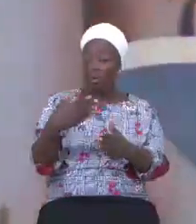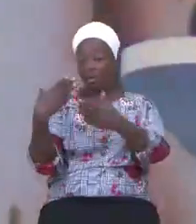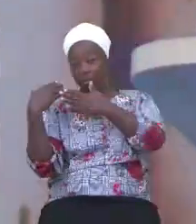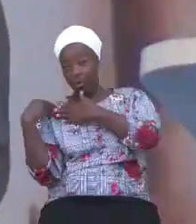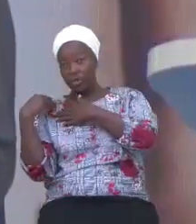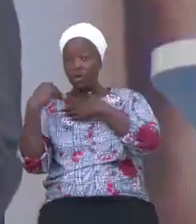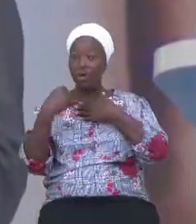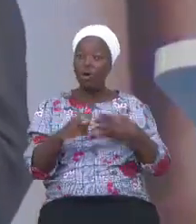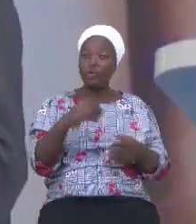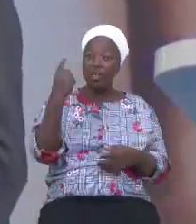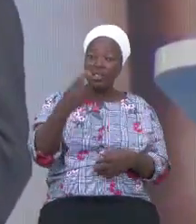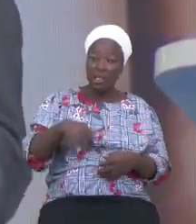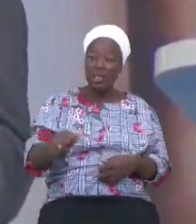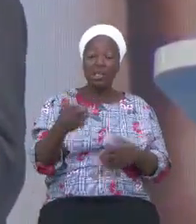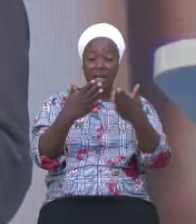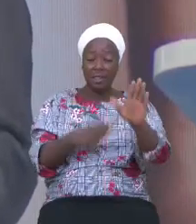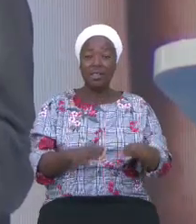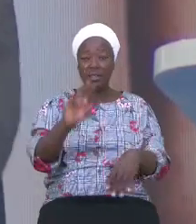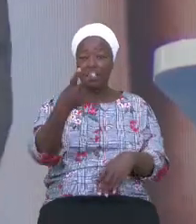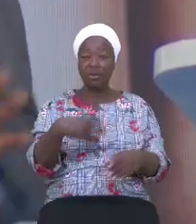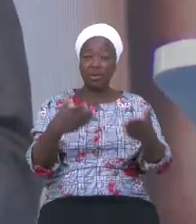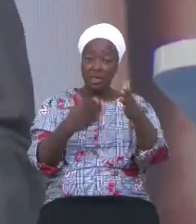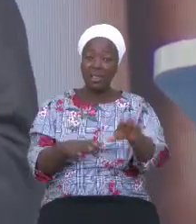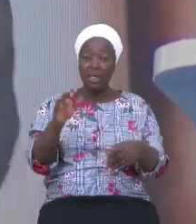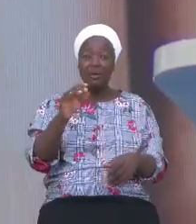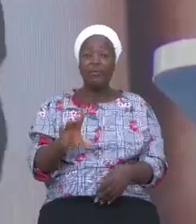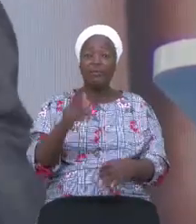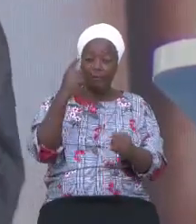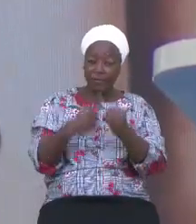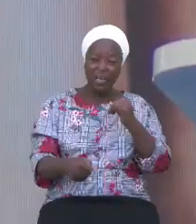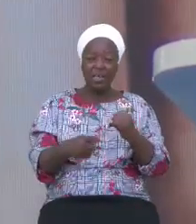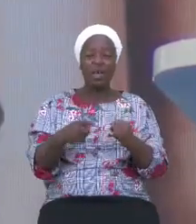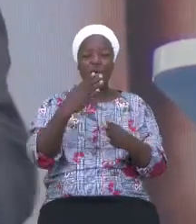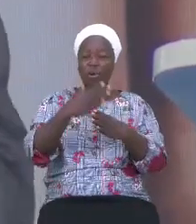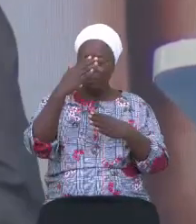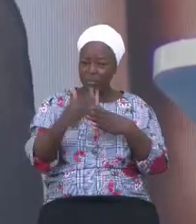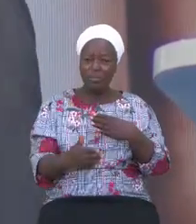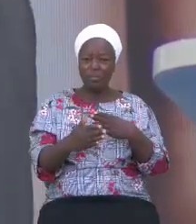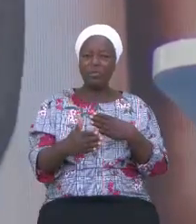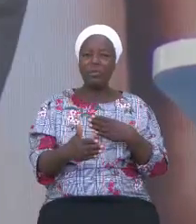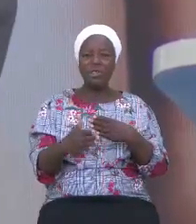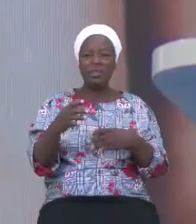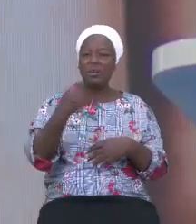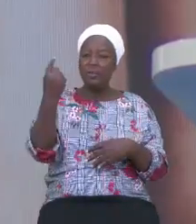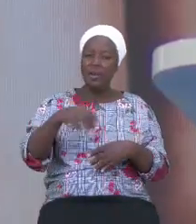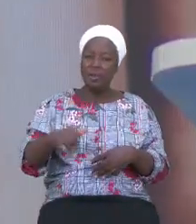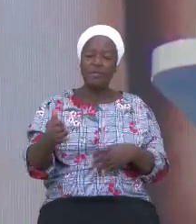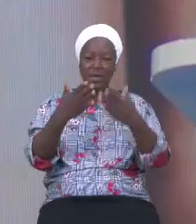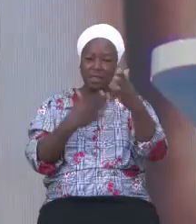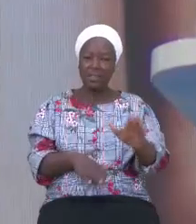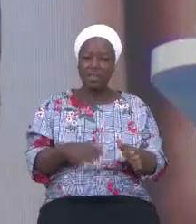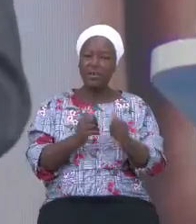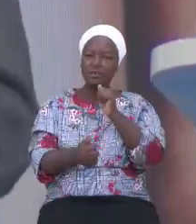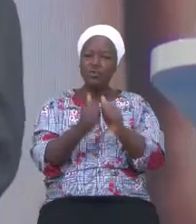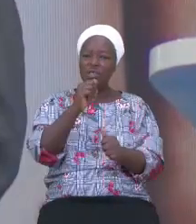of eternal death, second death, final, total, complete, forever death, which